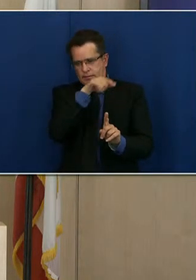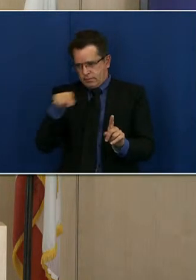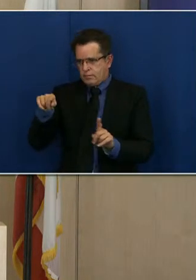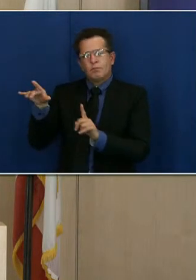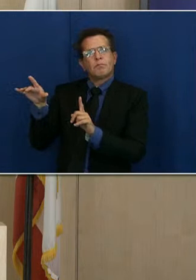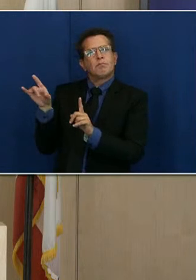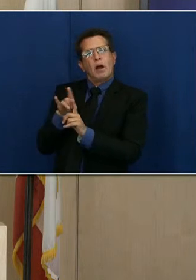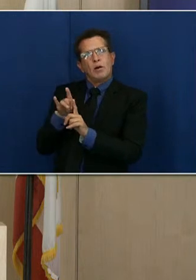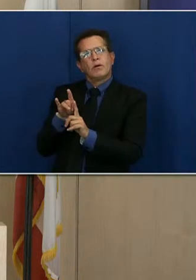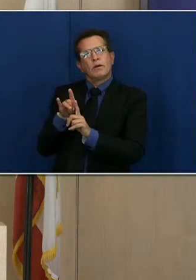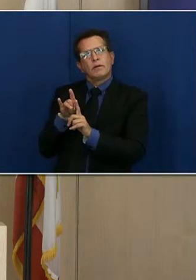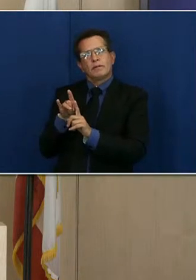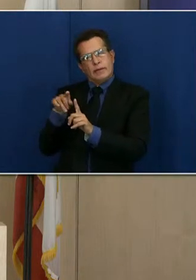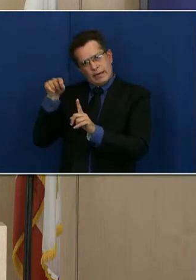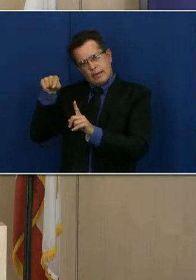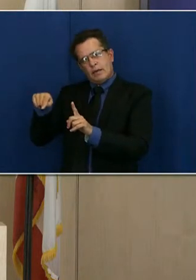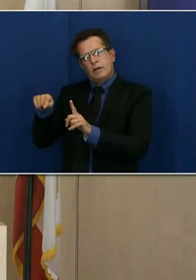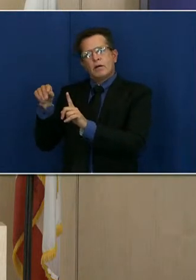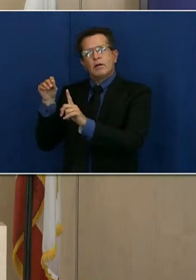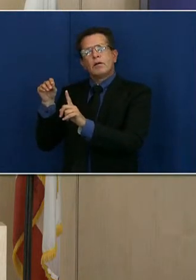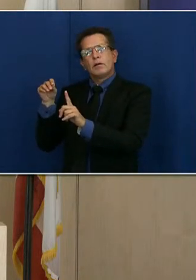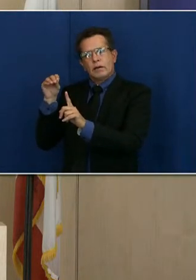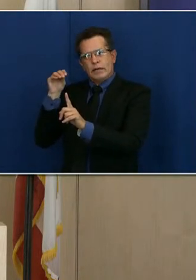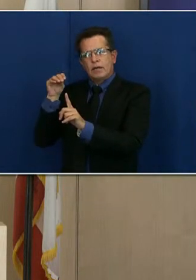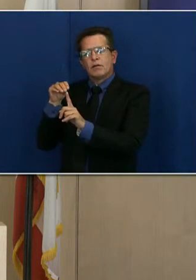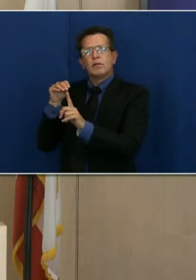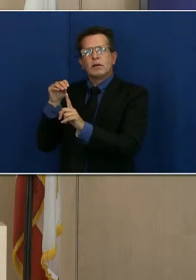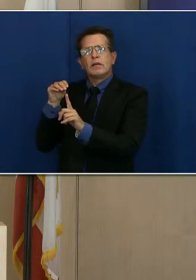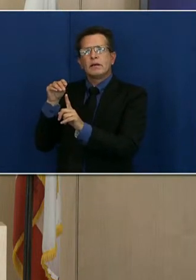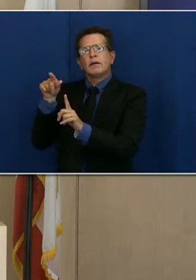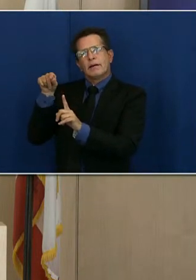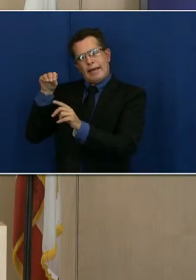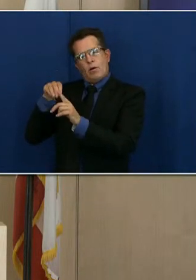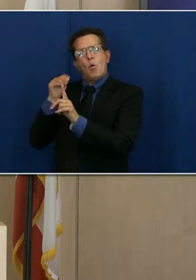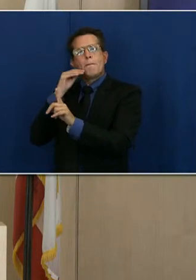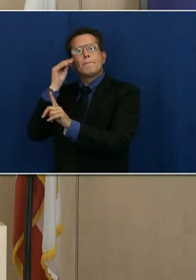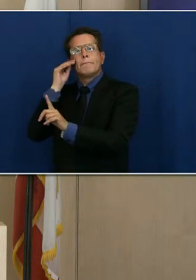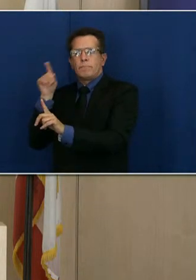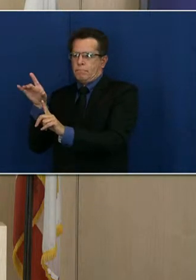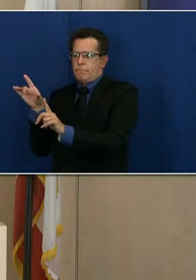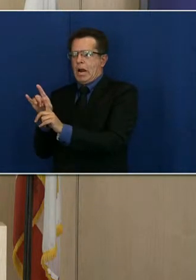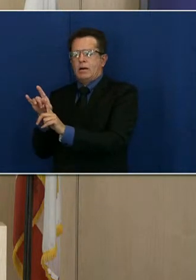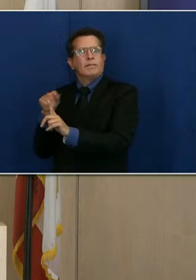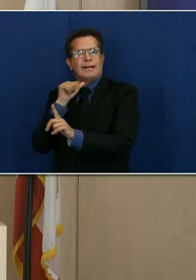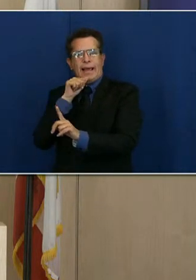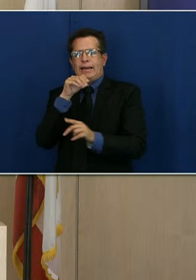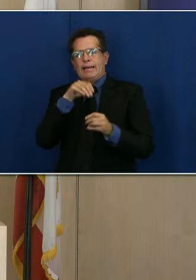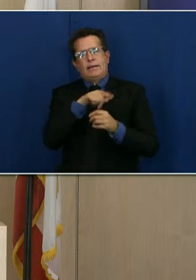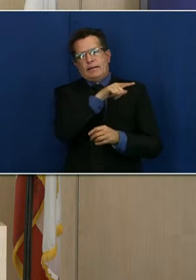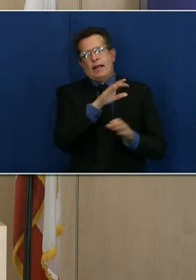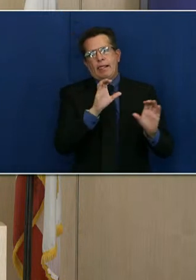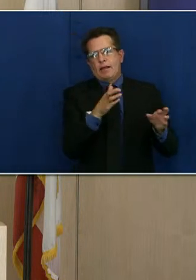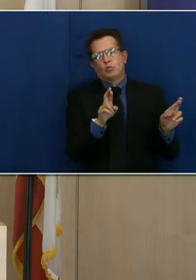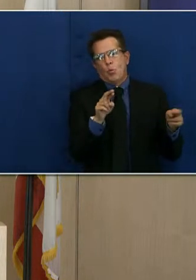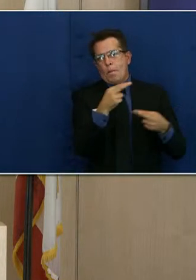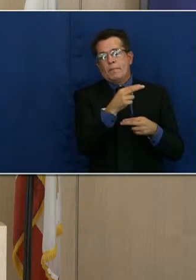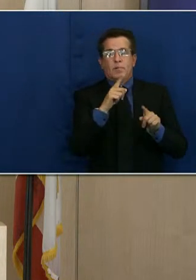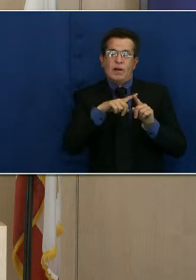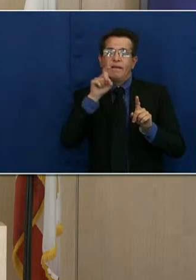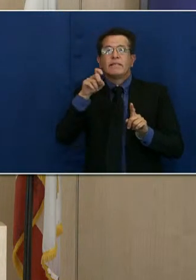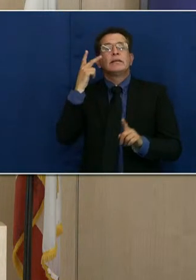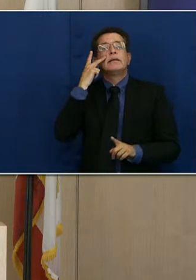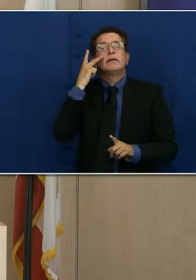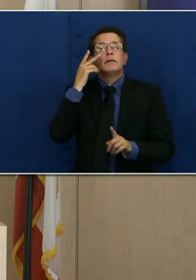exposed in those environments and not in the classroom environment. But we'll have to see as these